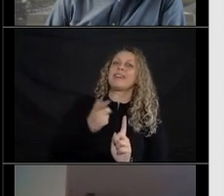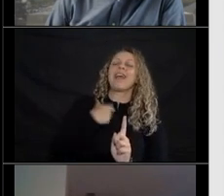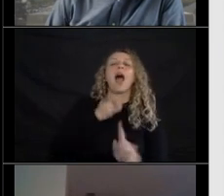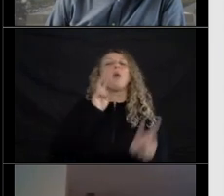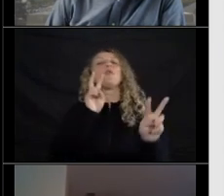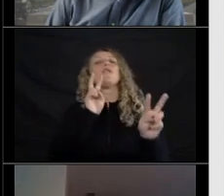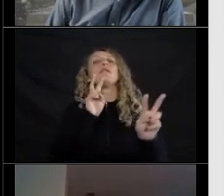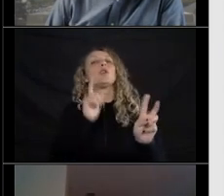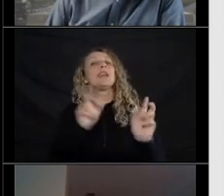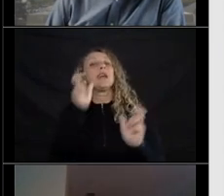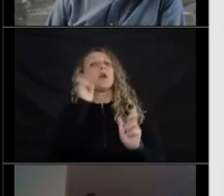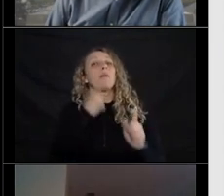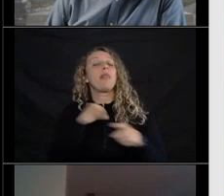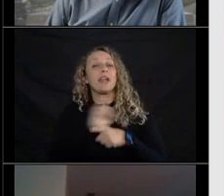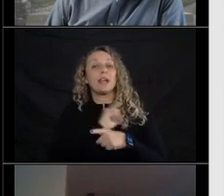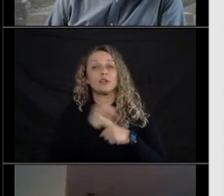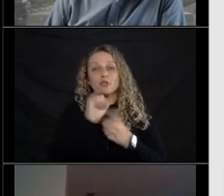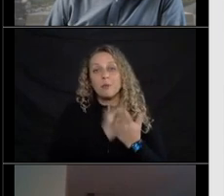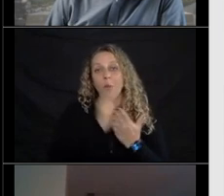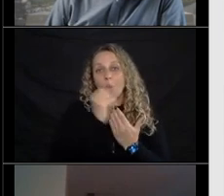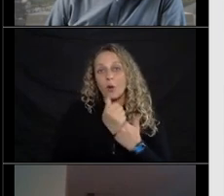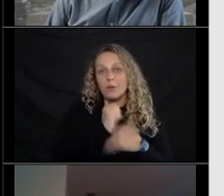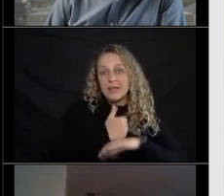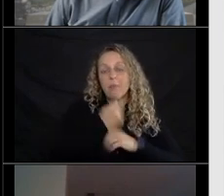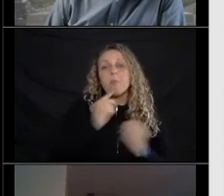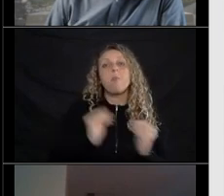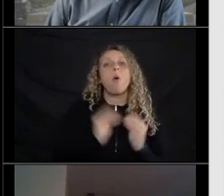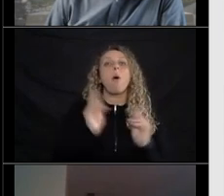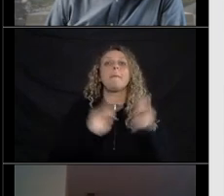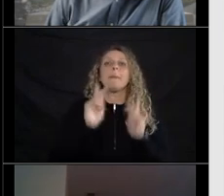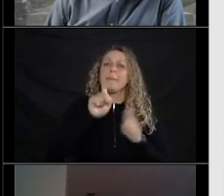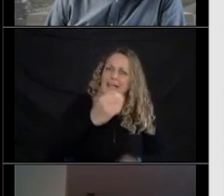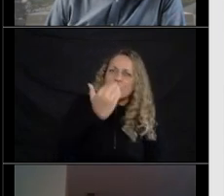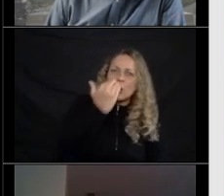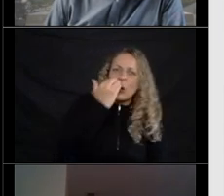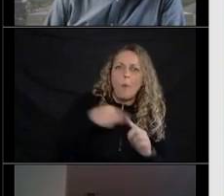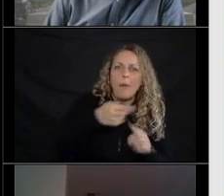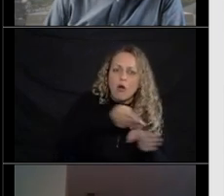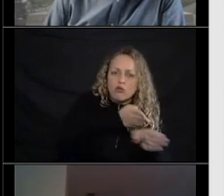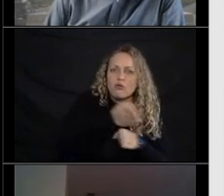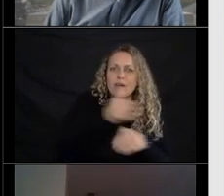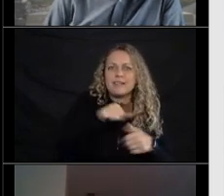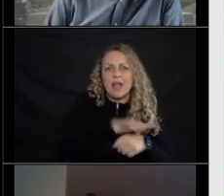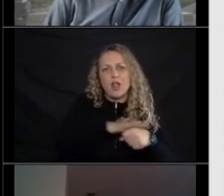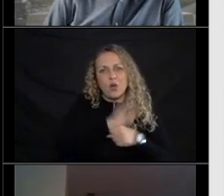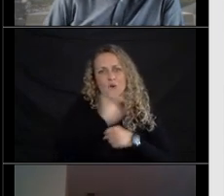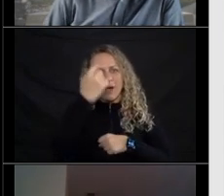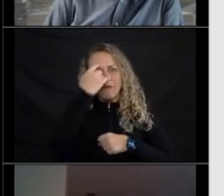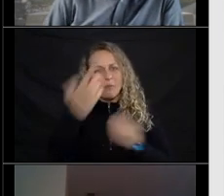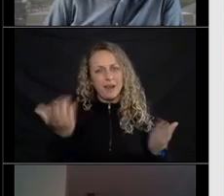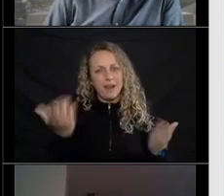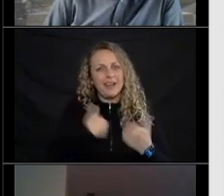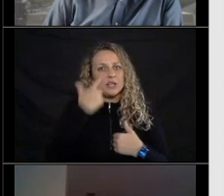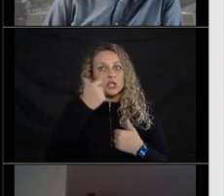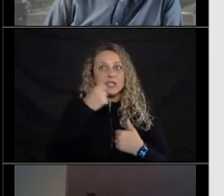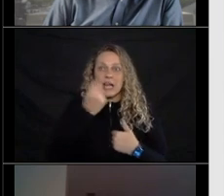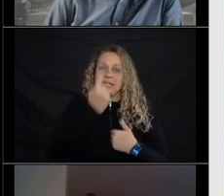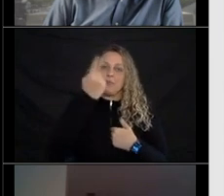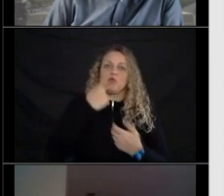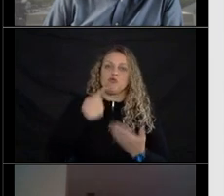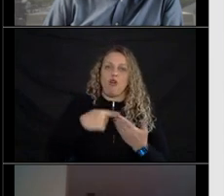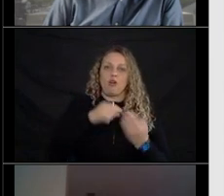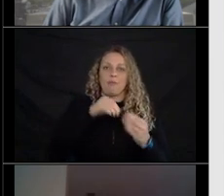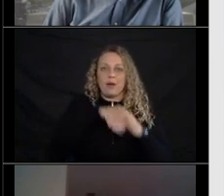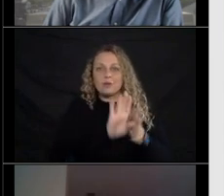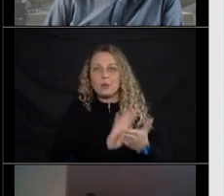hearing about our internship programs, because more people need to know about careers in local government. It's just not something that you talk about